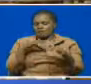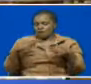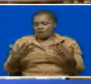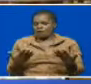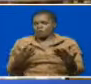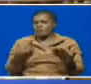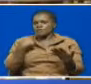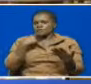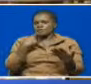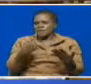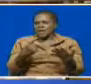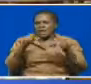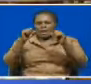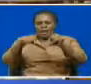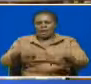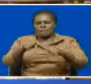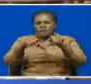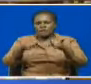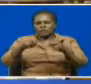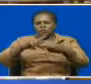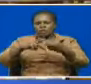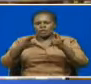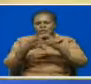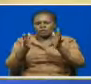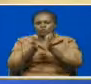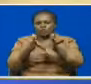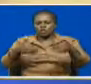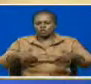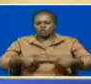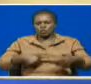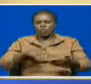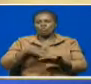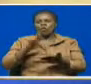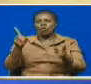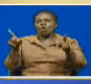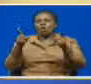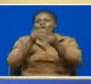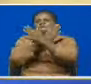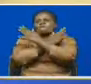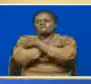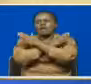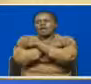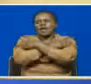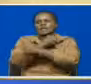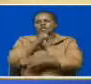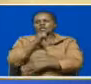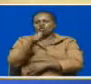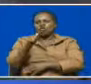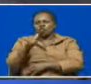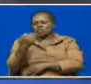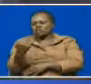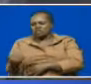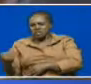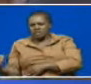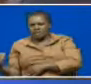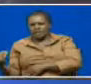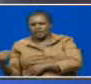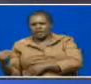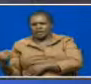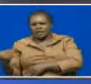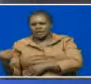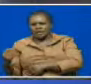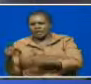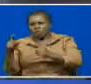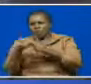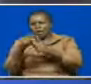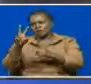they term as the ability to relate with the teenagers more as friends rather than offsprings. There are two words.